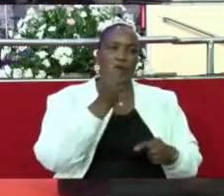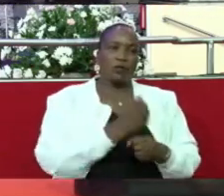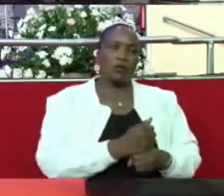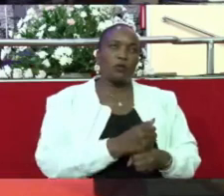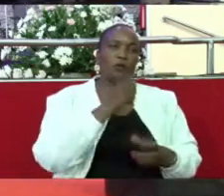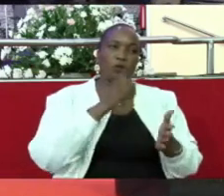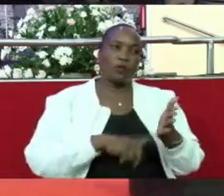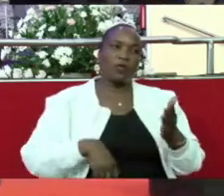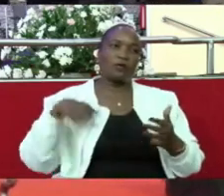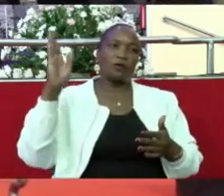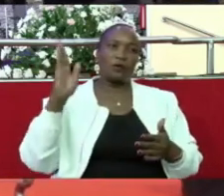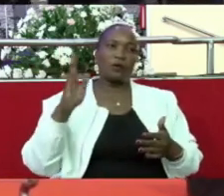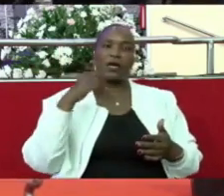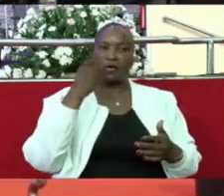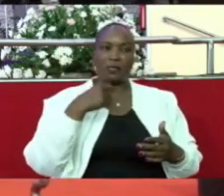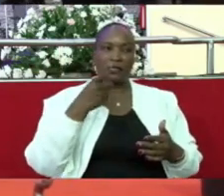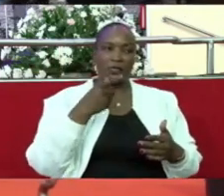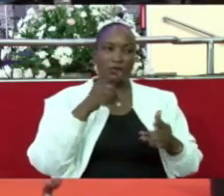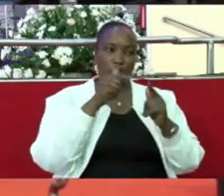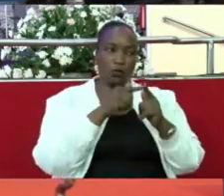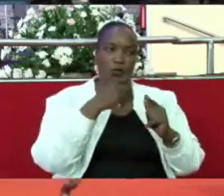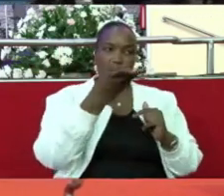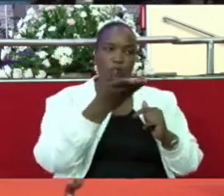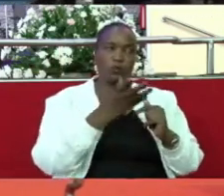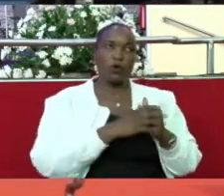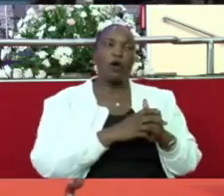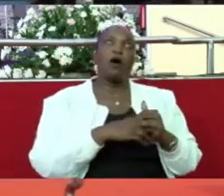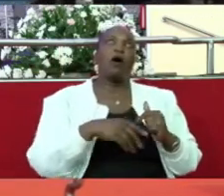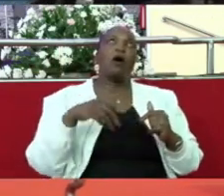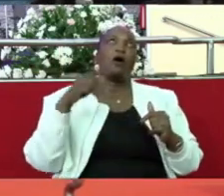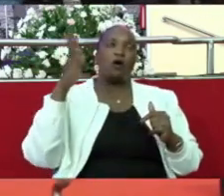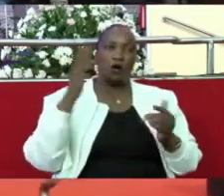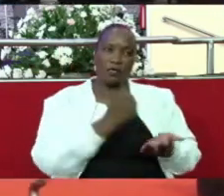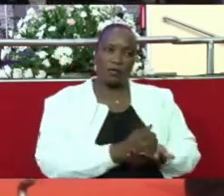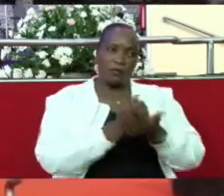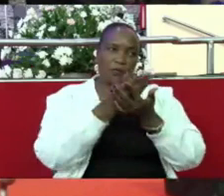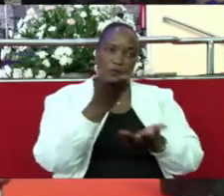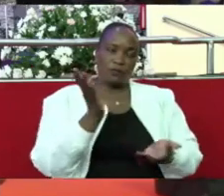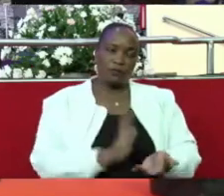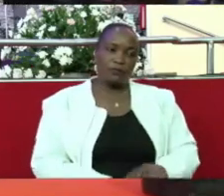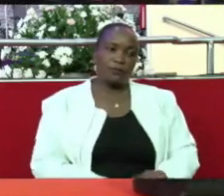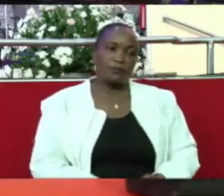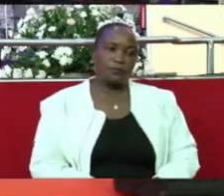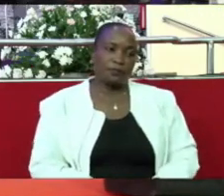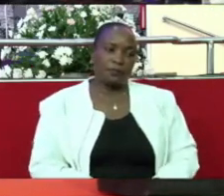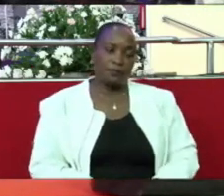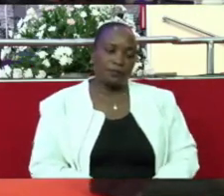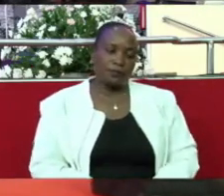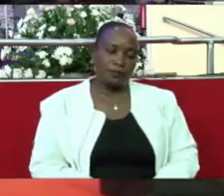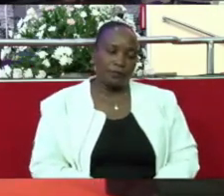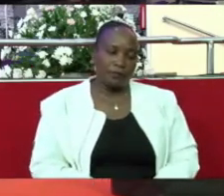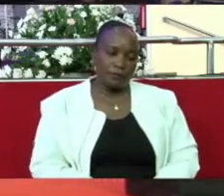will step into your situation so that you can know I'm the Lord, that you can glorify